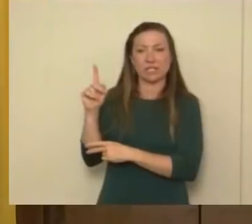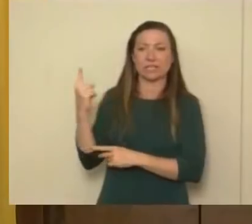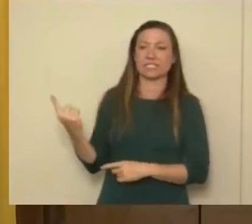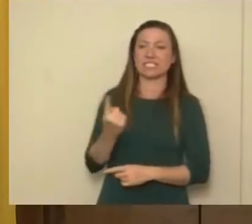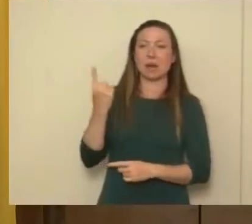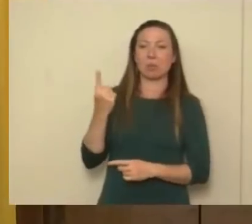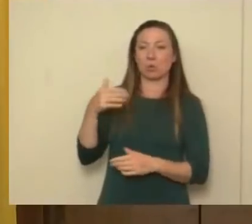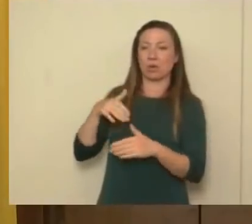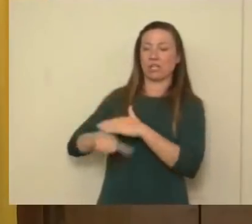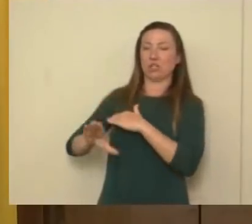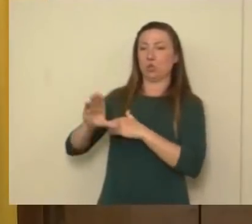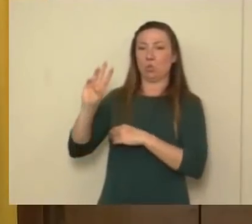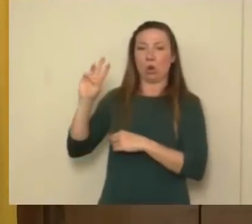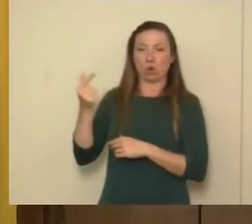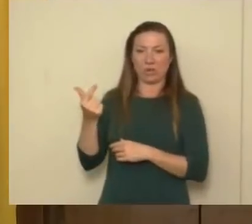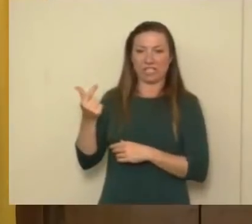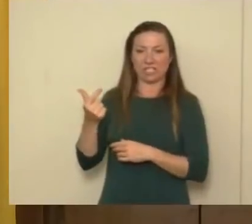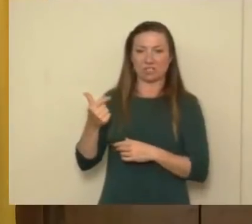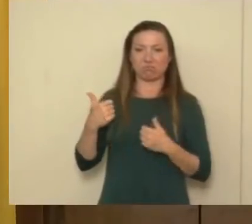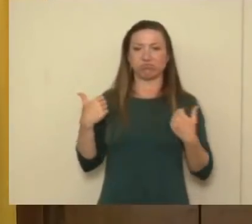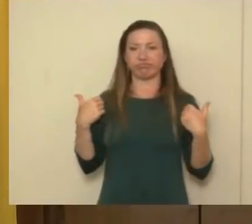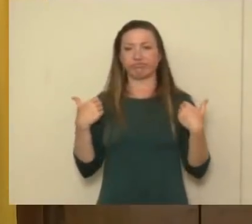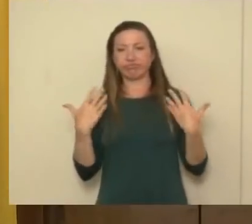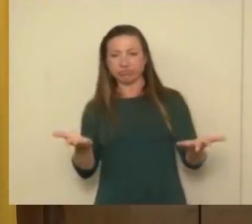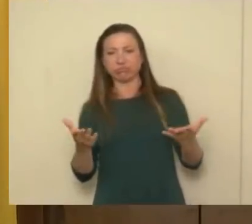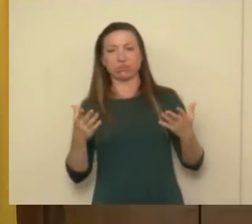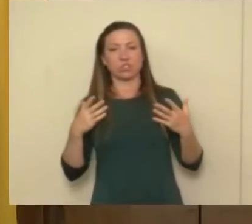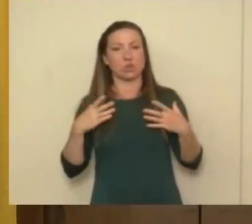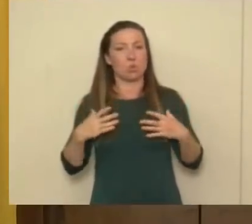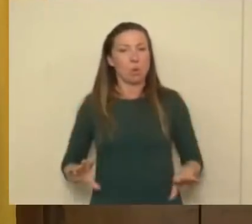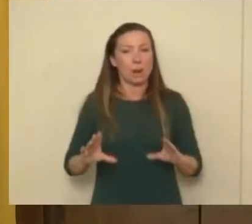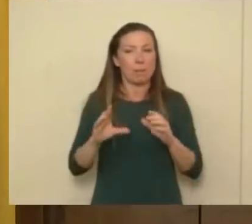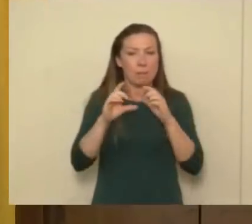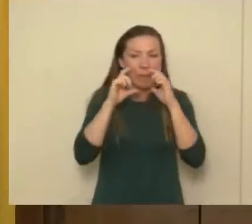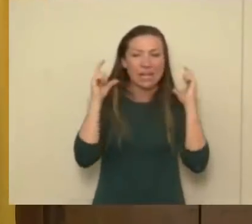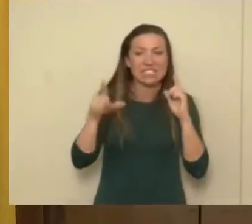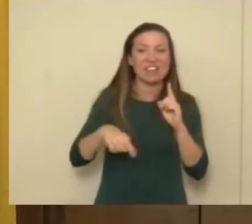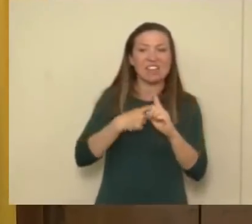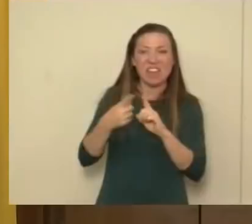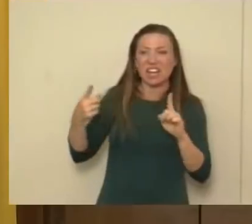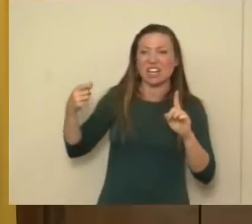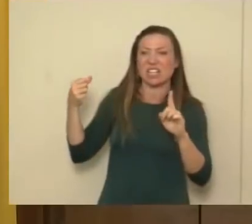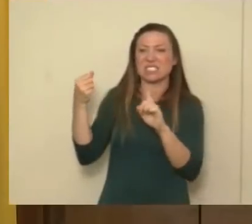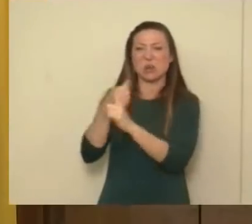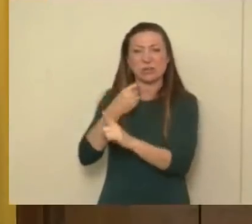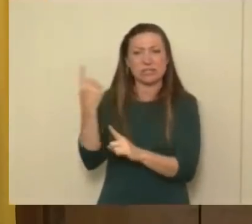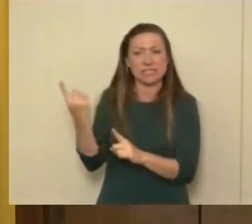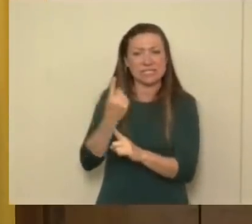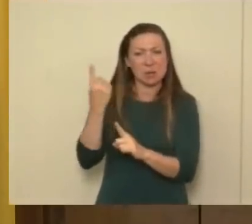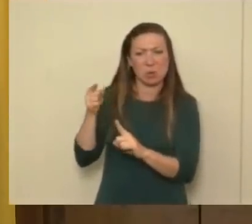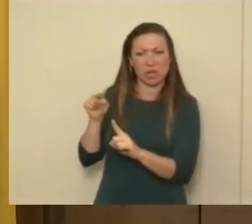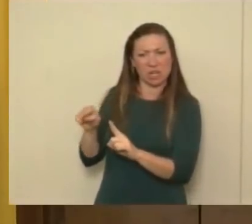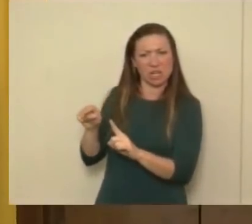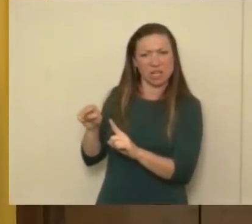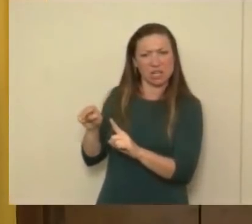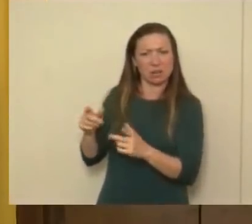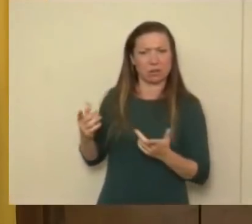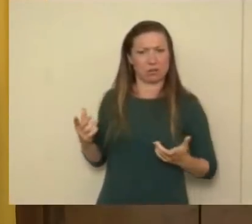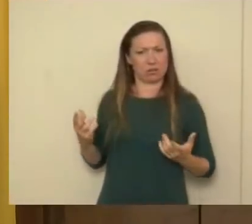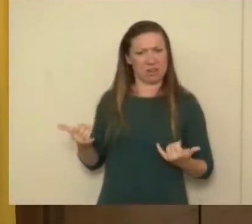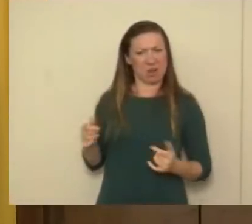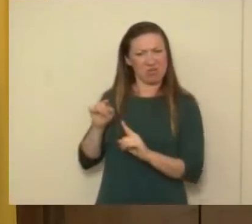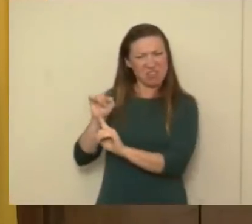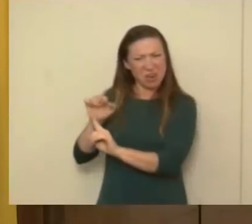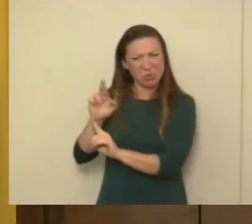mask, and then assaulted another individual who was shopping there who's at risk because they're not wearing a mask. So we're going to do this. We're going to